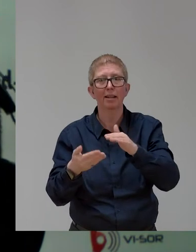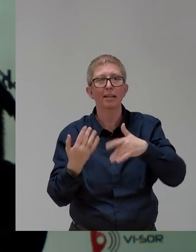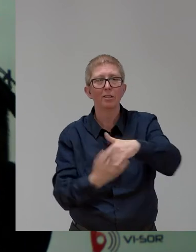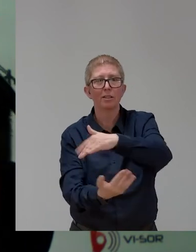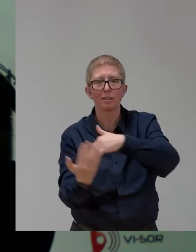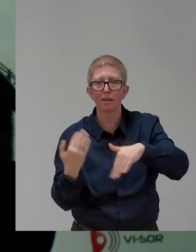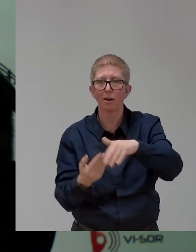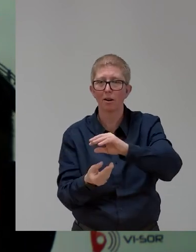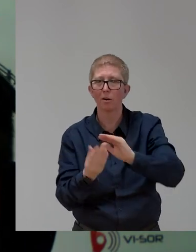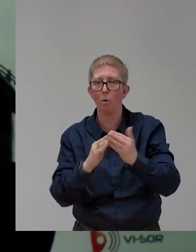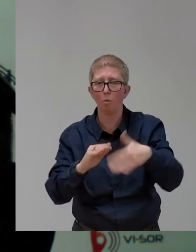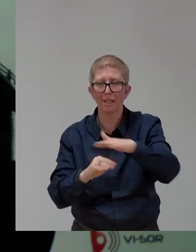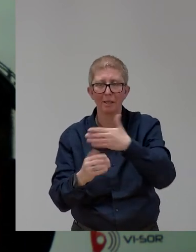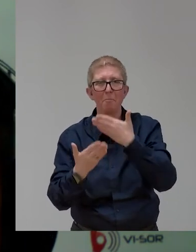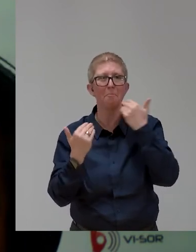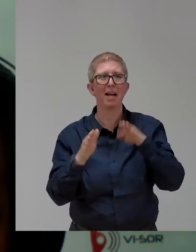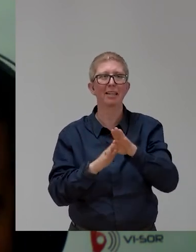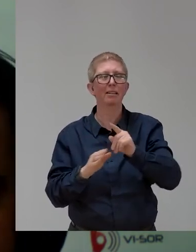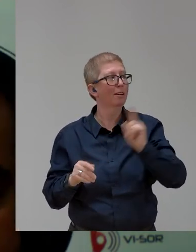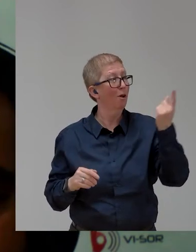beyond seeking profits for both sectors.